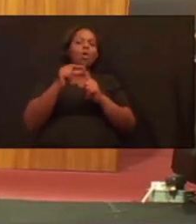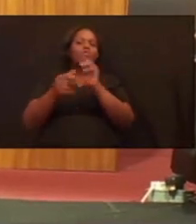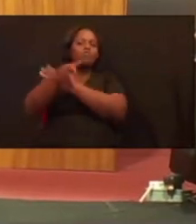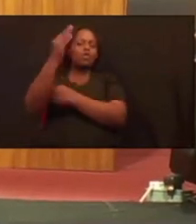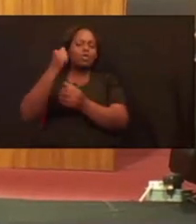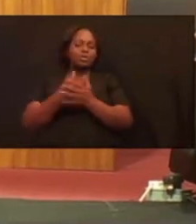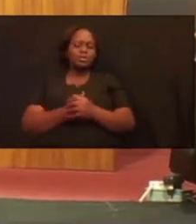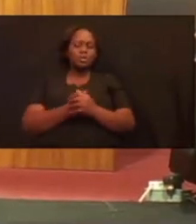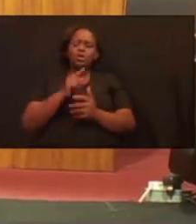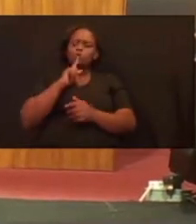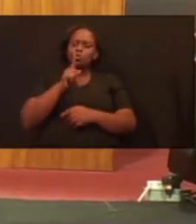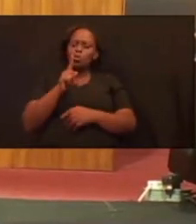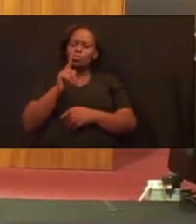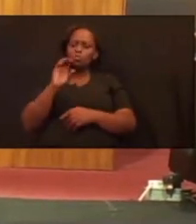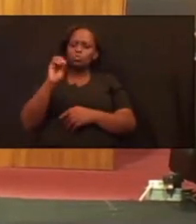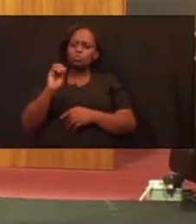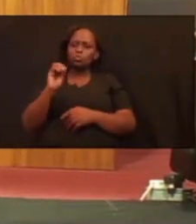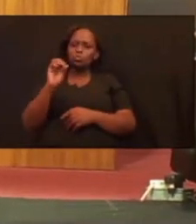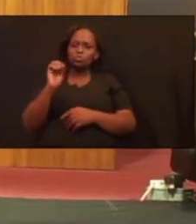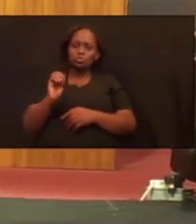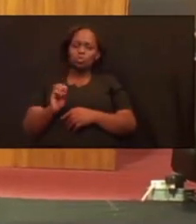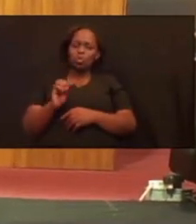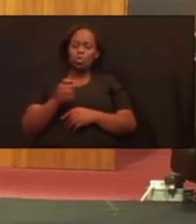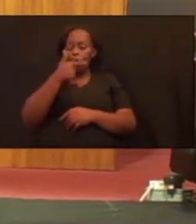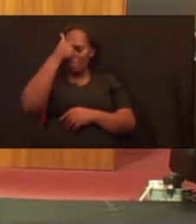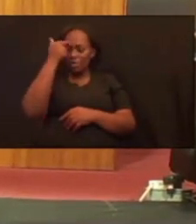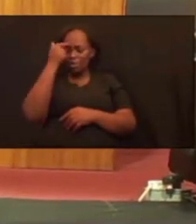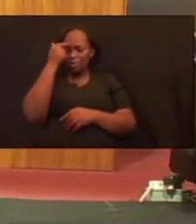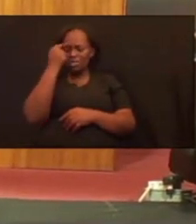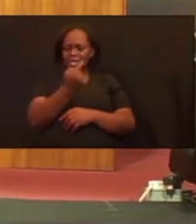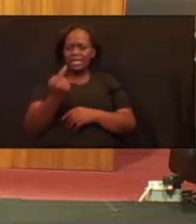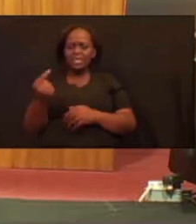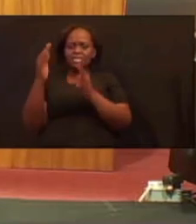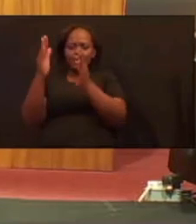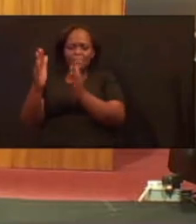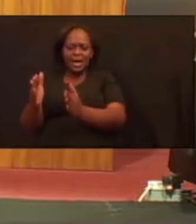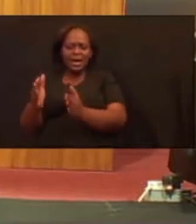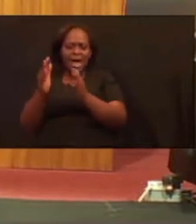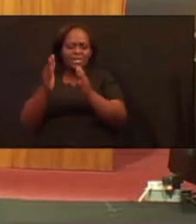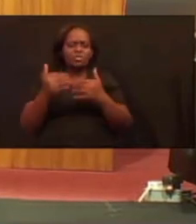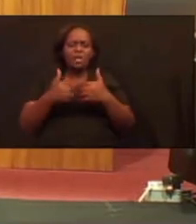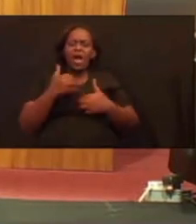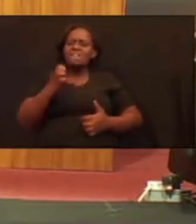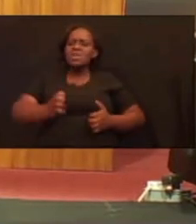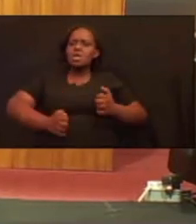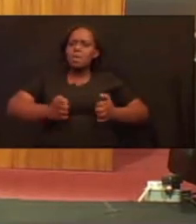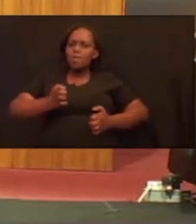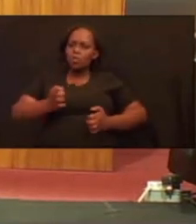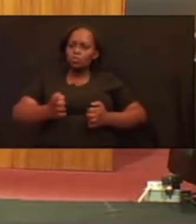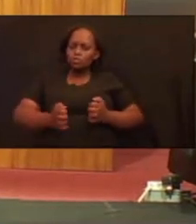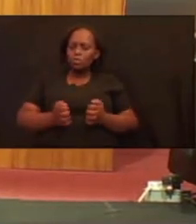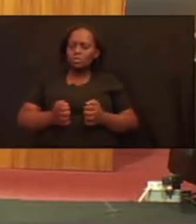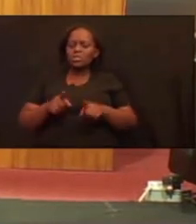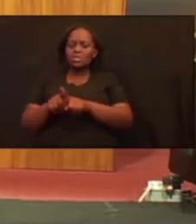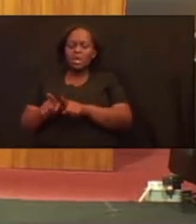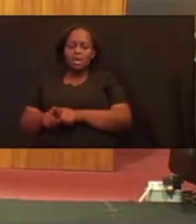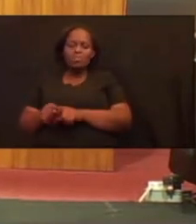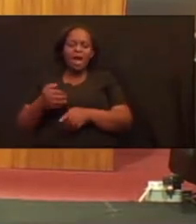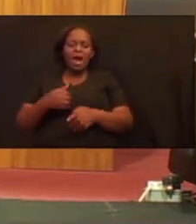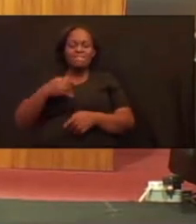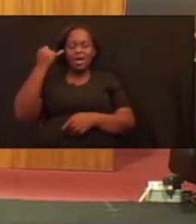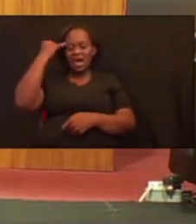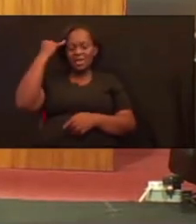So because every man of God is naturally, emotionally connected to the principles you honor to get to where you